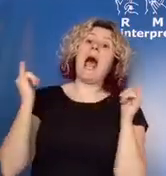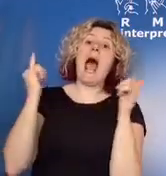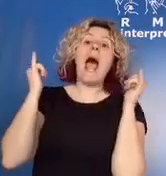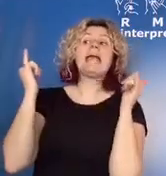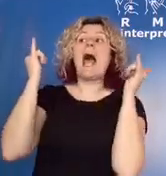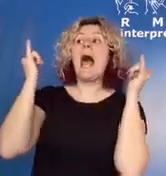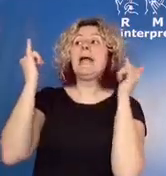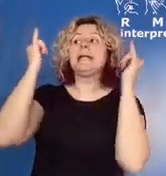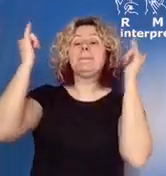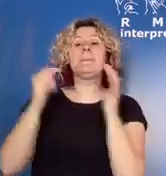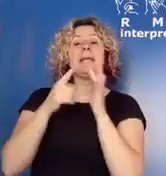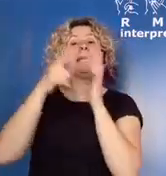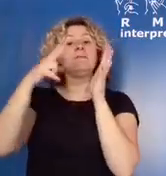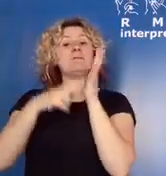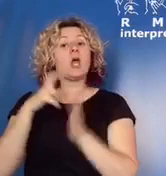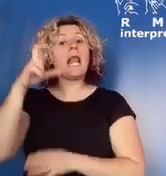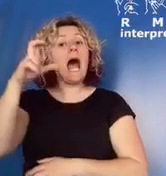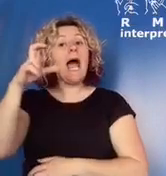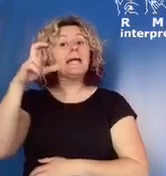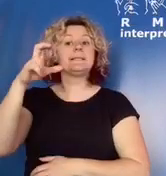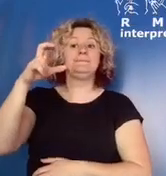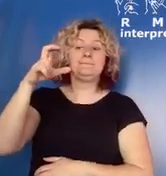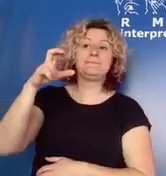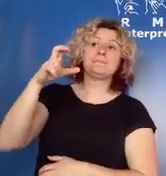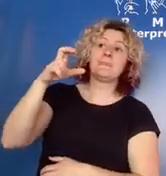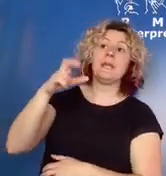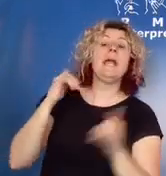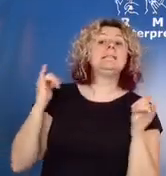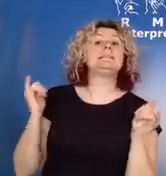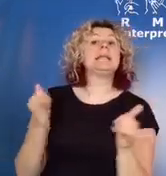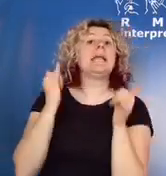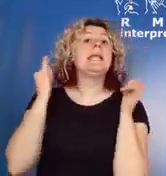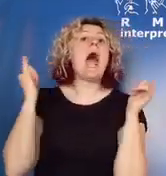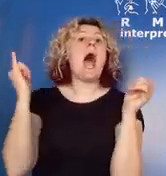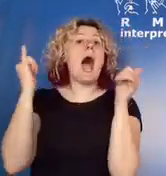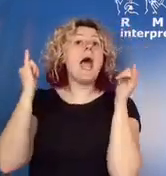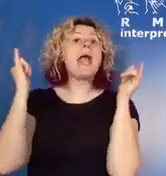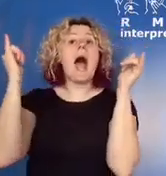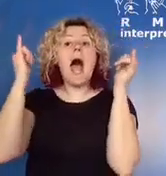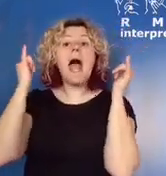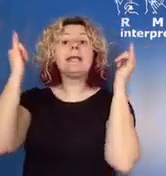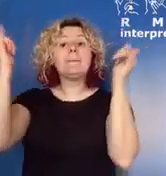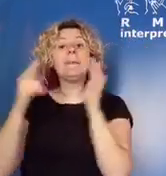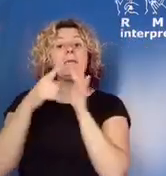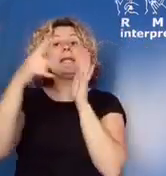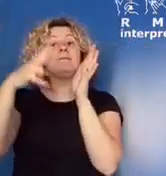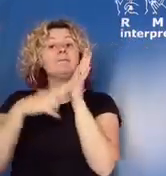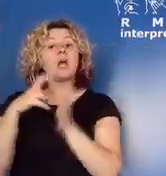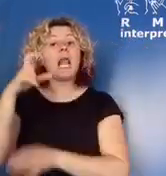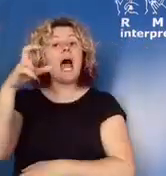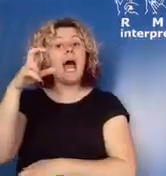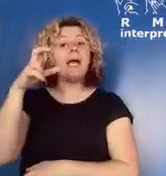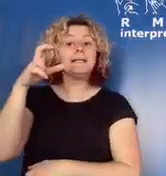Singing aye, aye, Ippy Inverclyde. Let me hear you. Singing aye, aye, Ippy